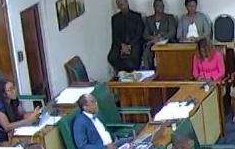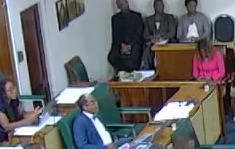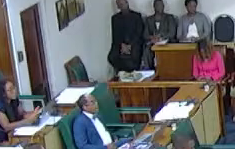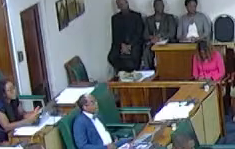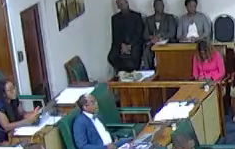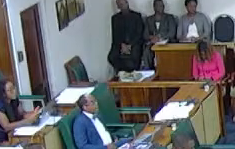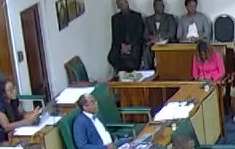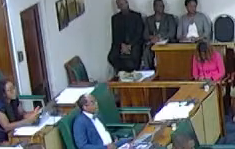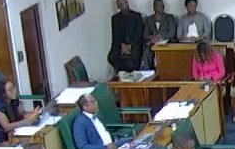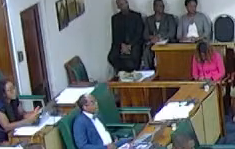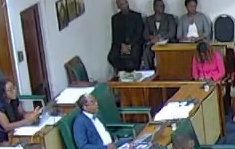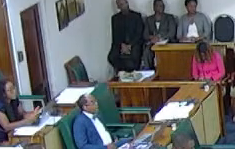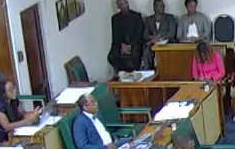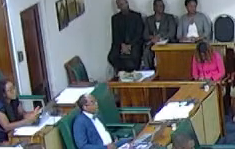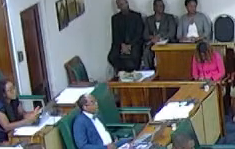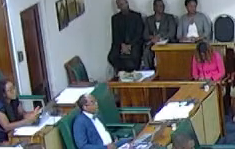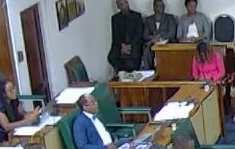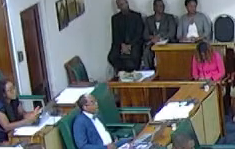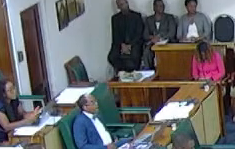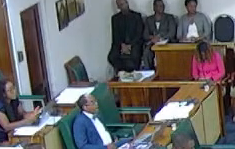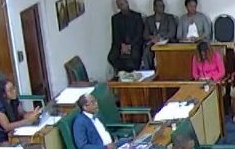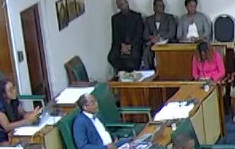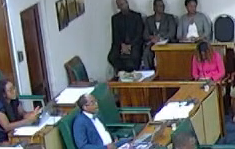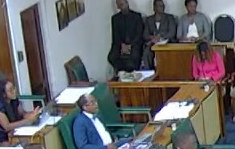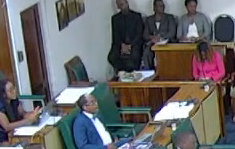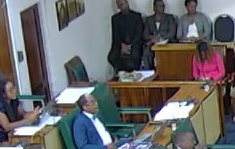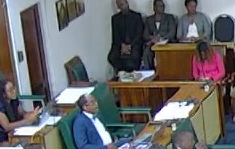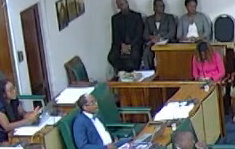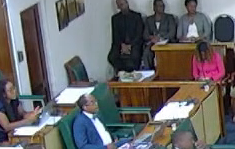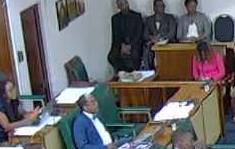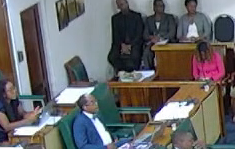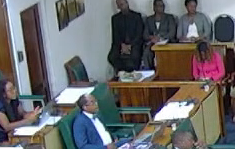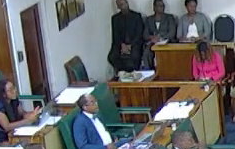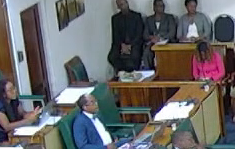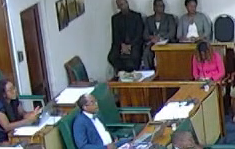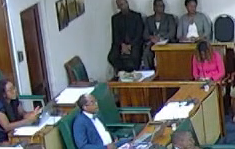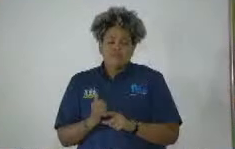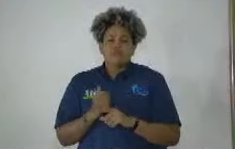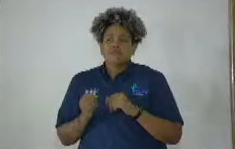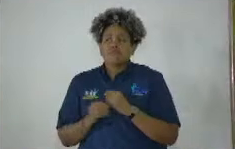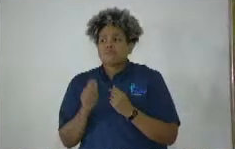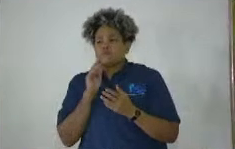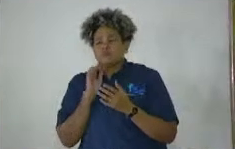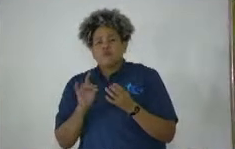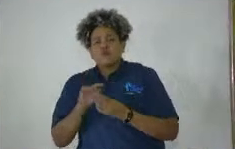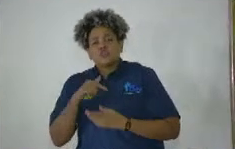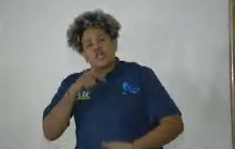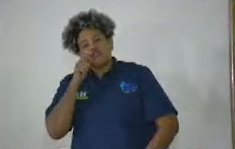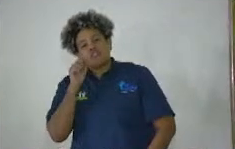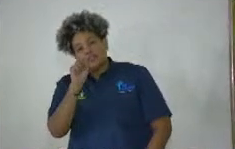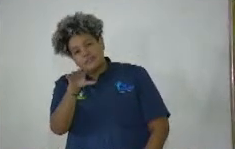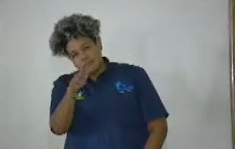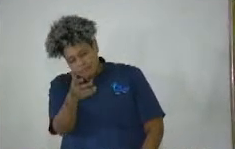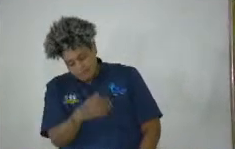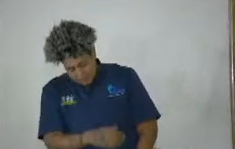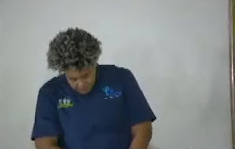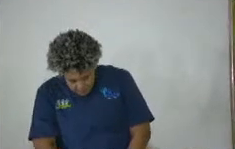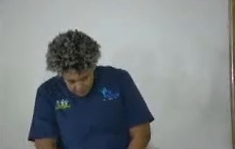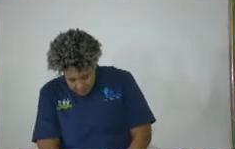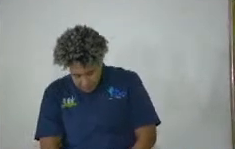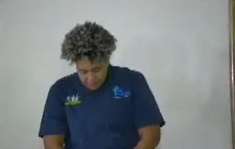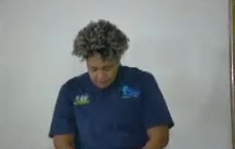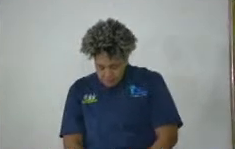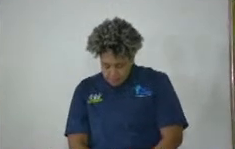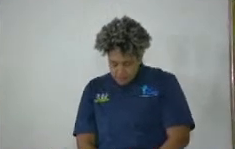Mr. Speaker, I now move for the suspension of the standing orders to enable me to take the motion, notice of which I